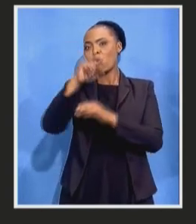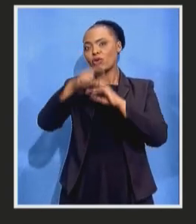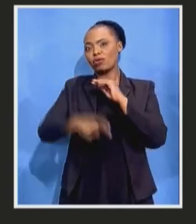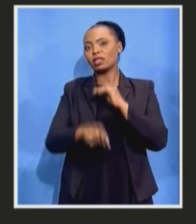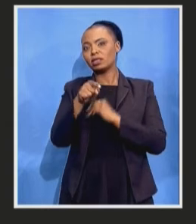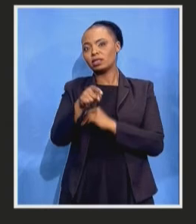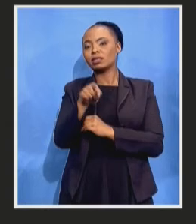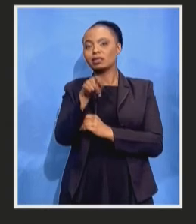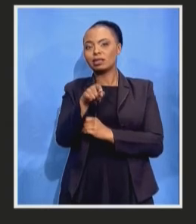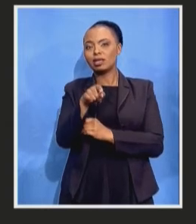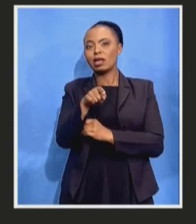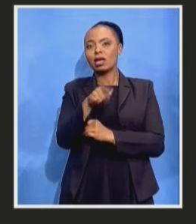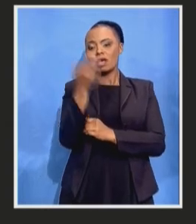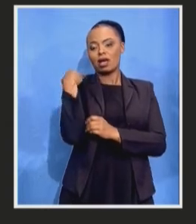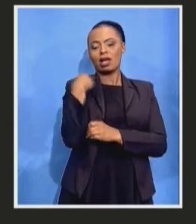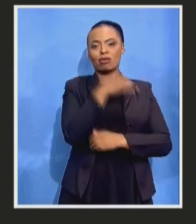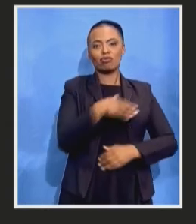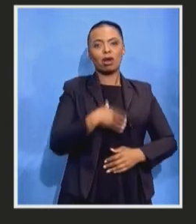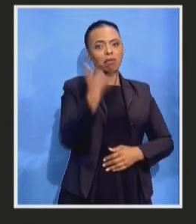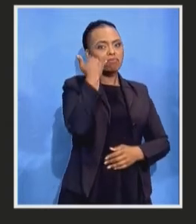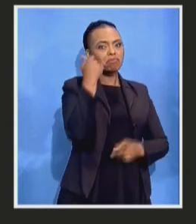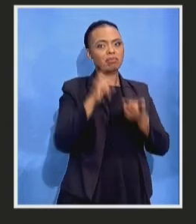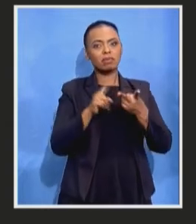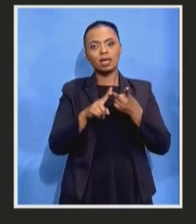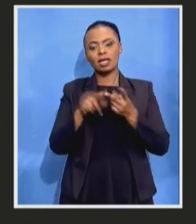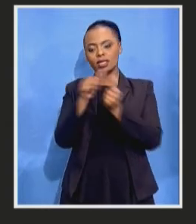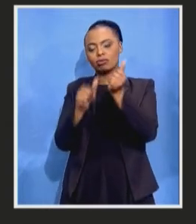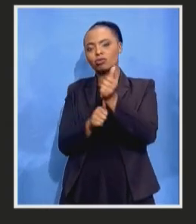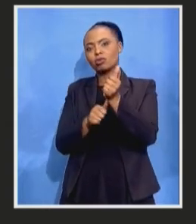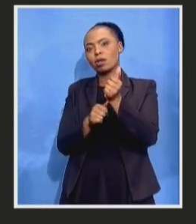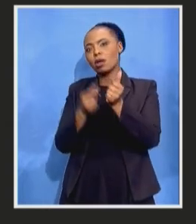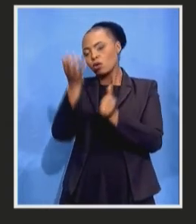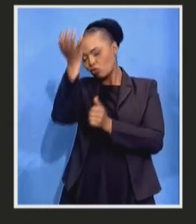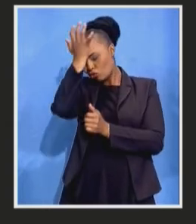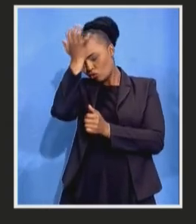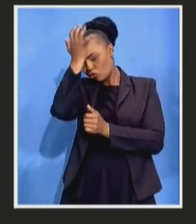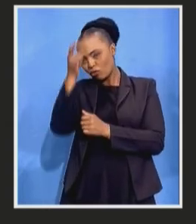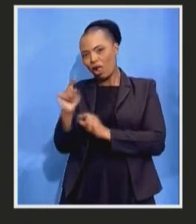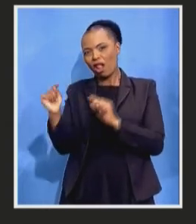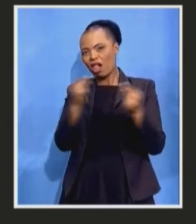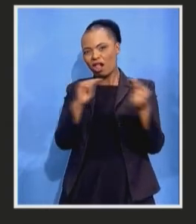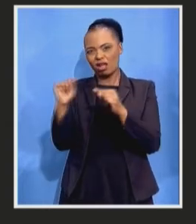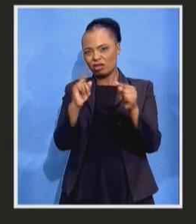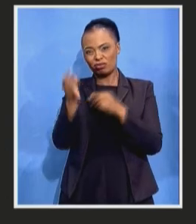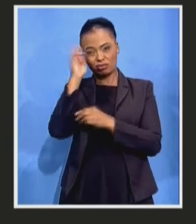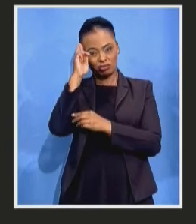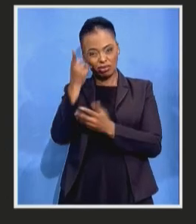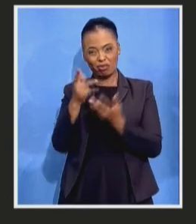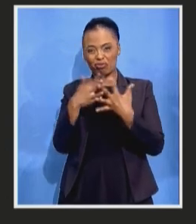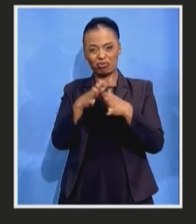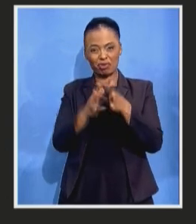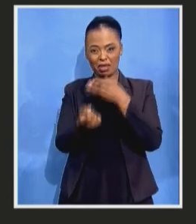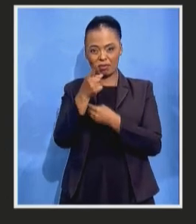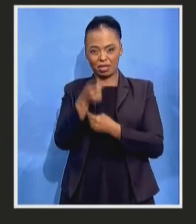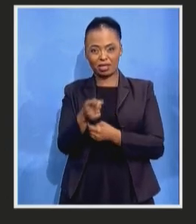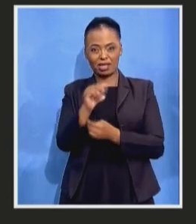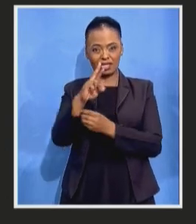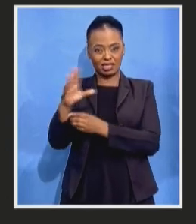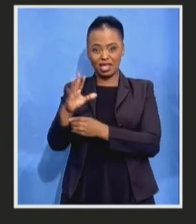his then Deputy Jacob Zuma, in that standoff that fractured the ANC? Thank you.